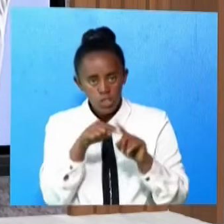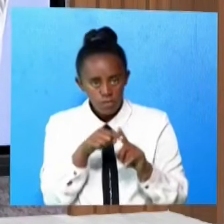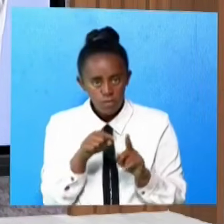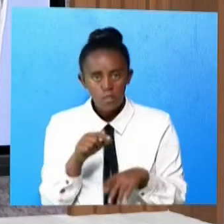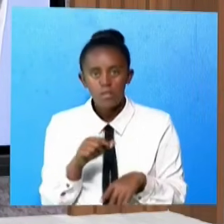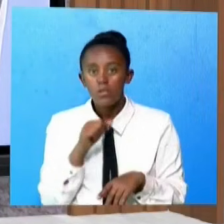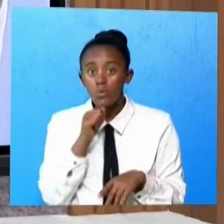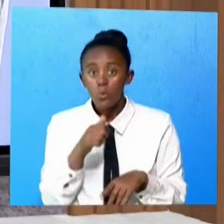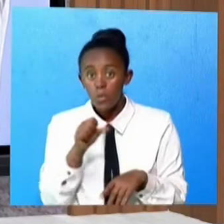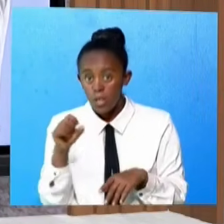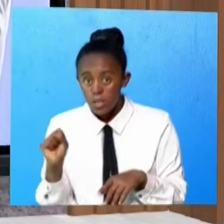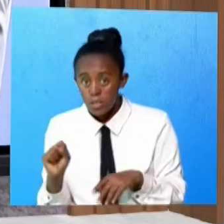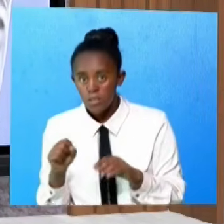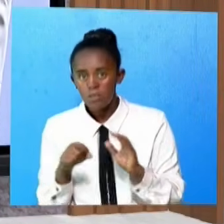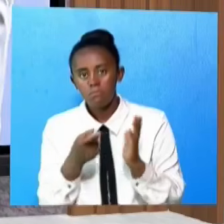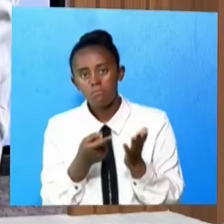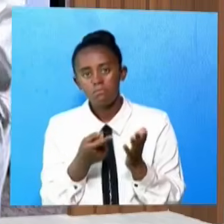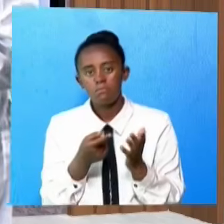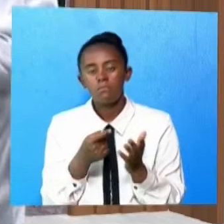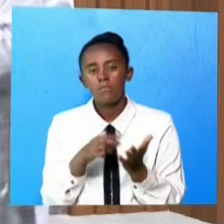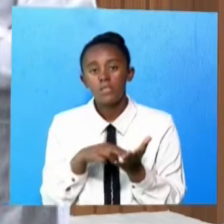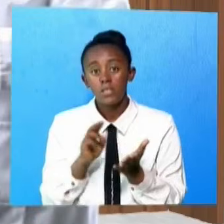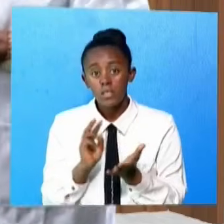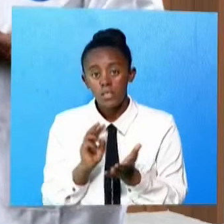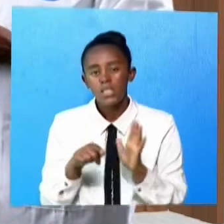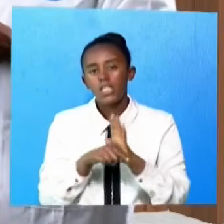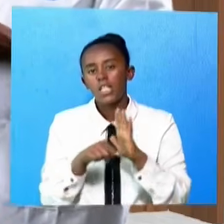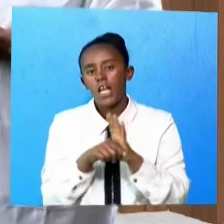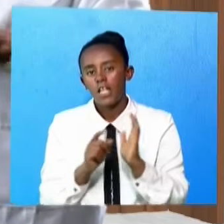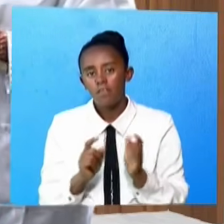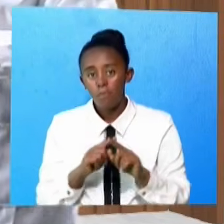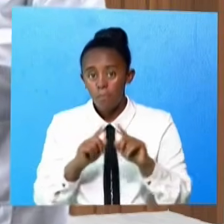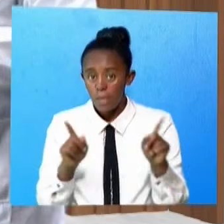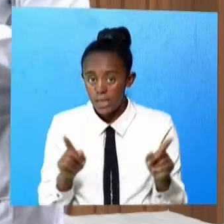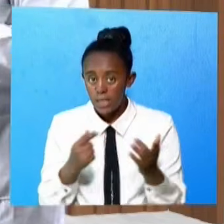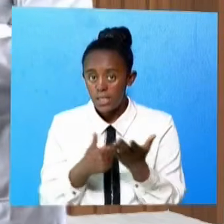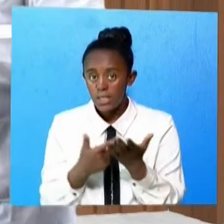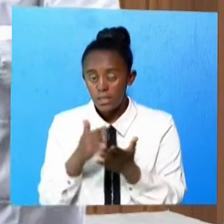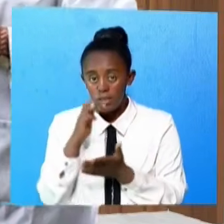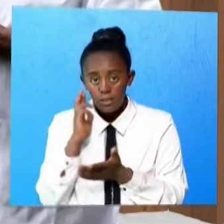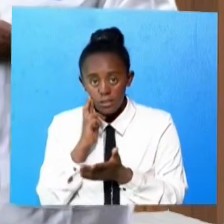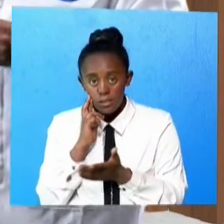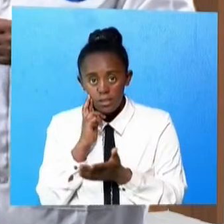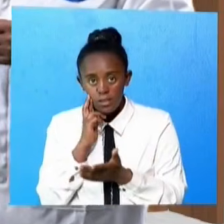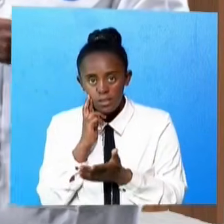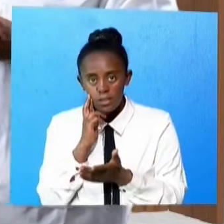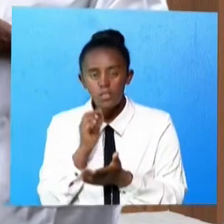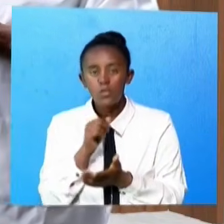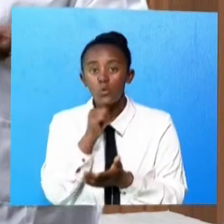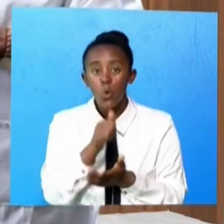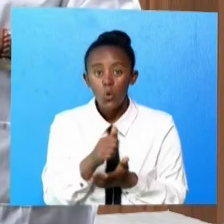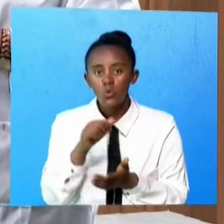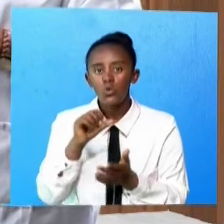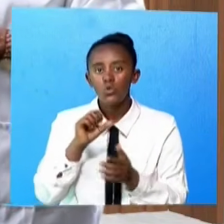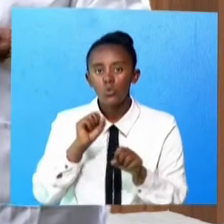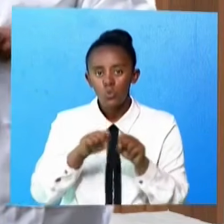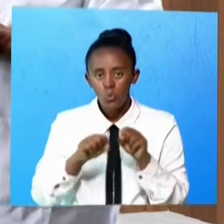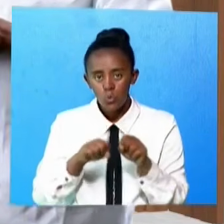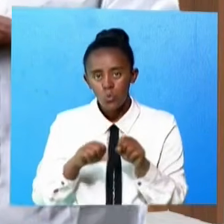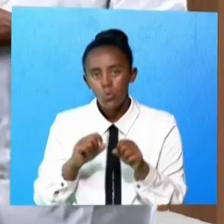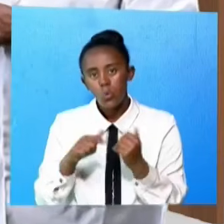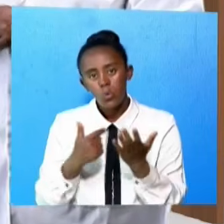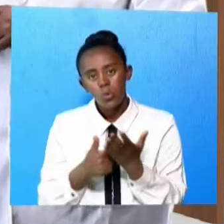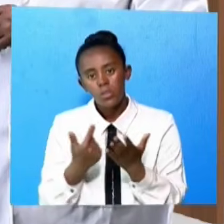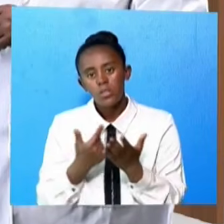not as a structure stands for a negative. But in such a case, and so not so as structure only stands for that